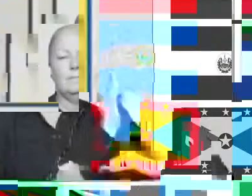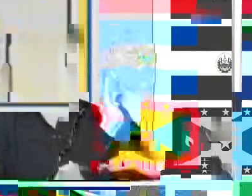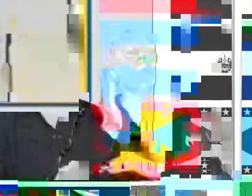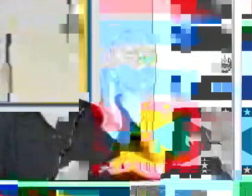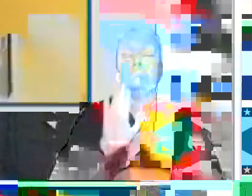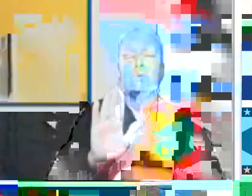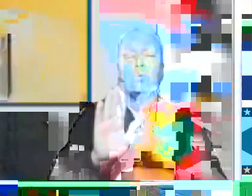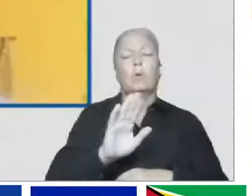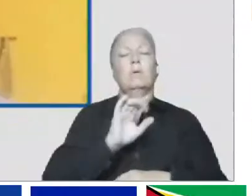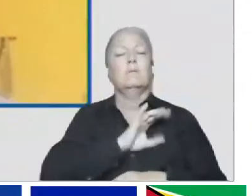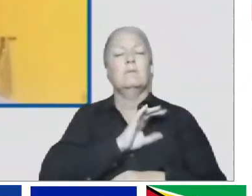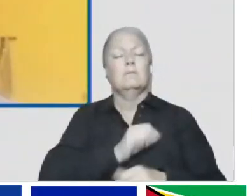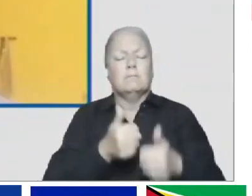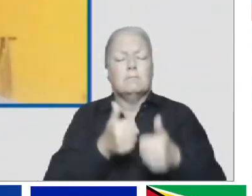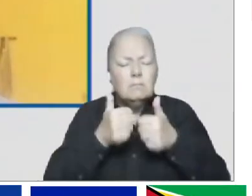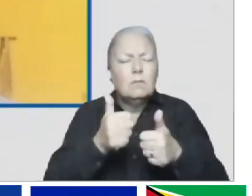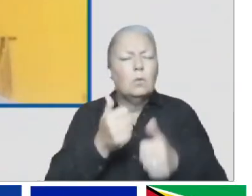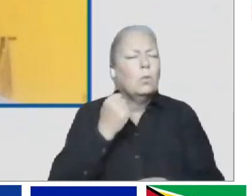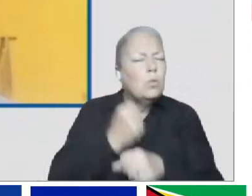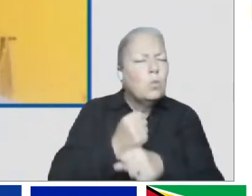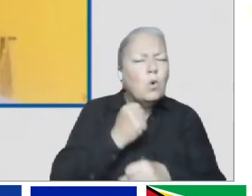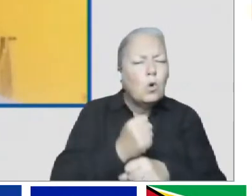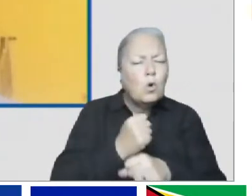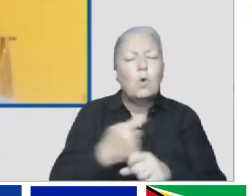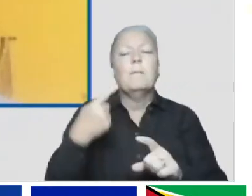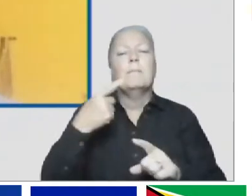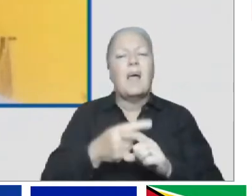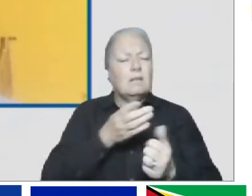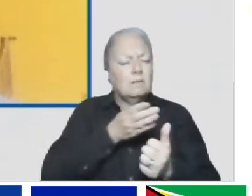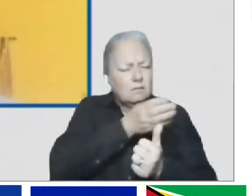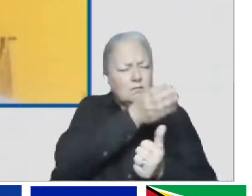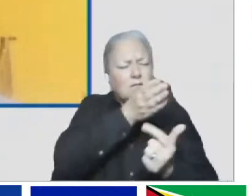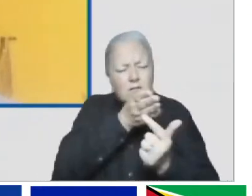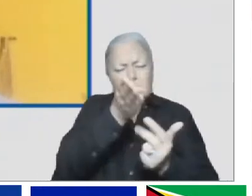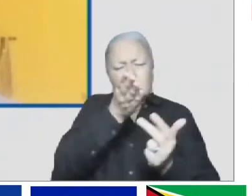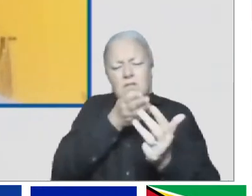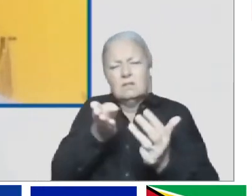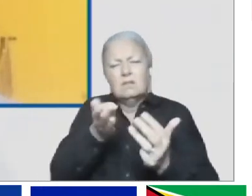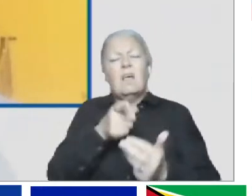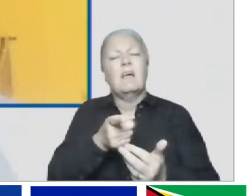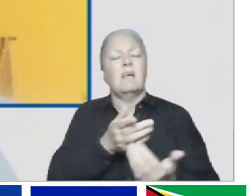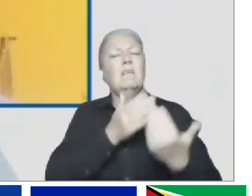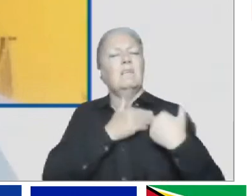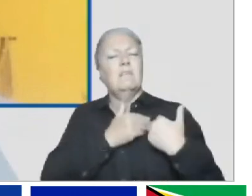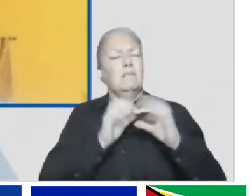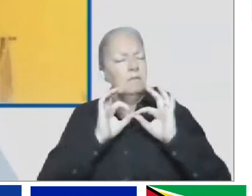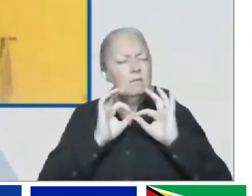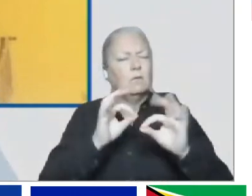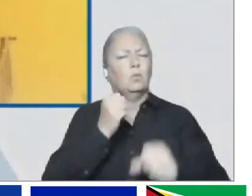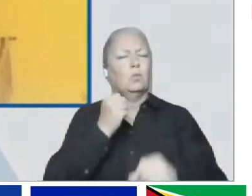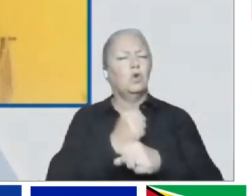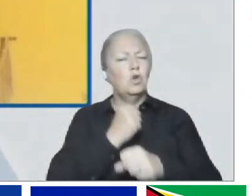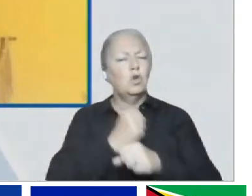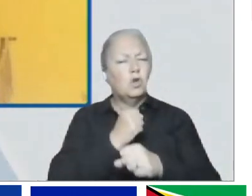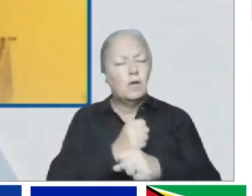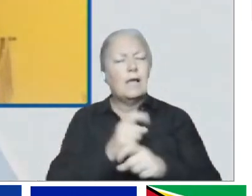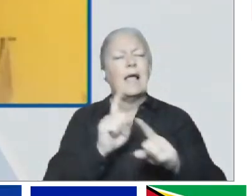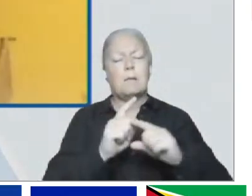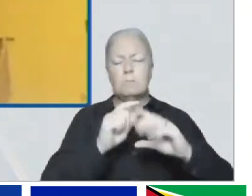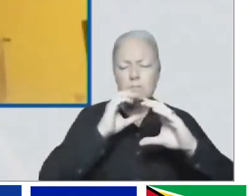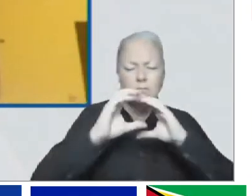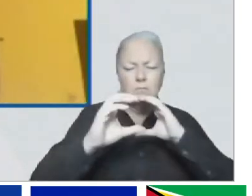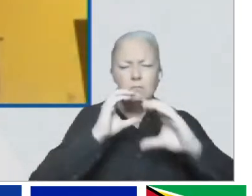great sectors have been working in Chile and that have deployed throughout your country